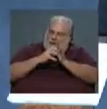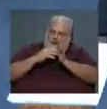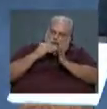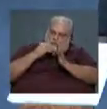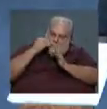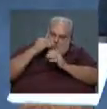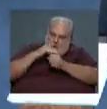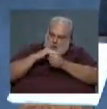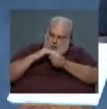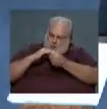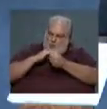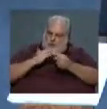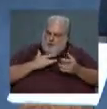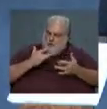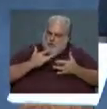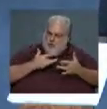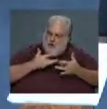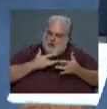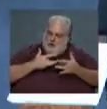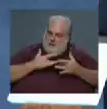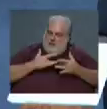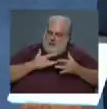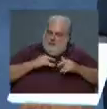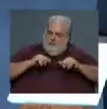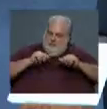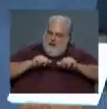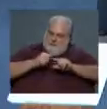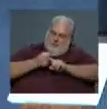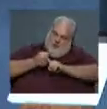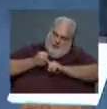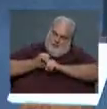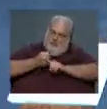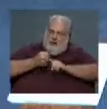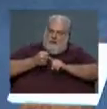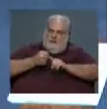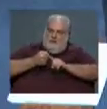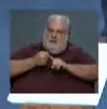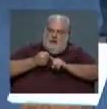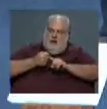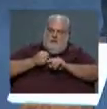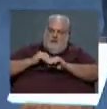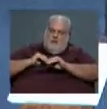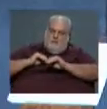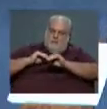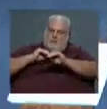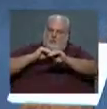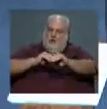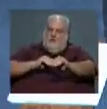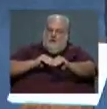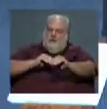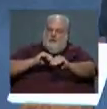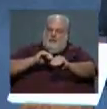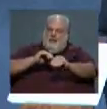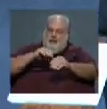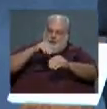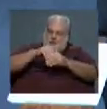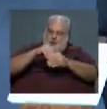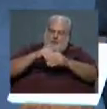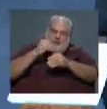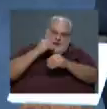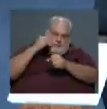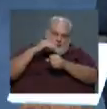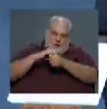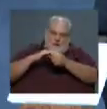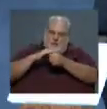so we're concerned again about potential impacts by moving this development more into the